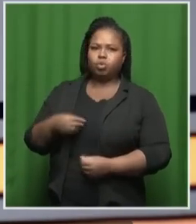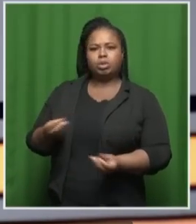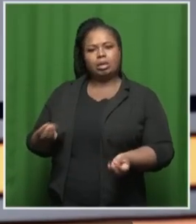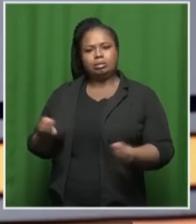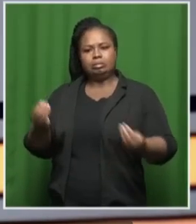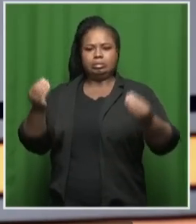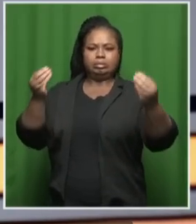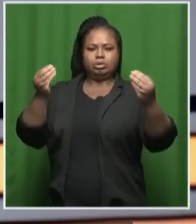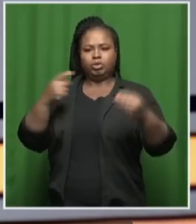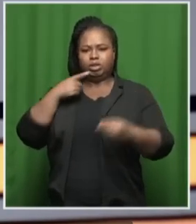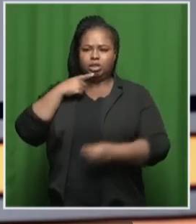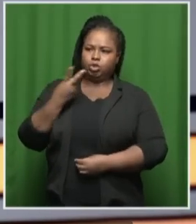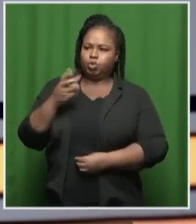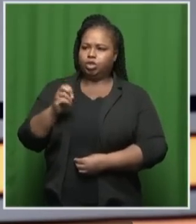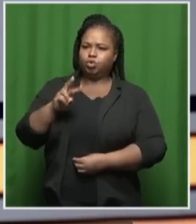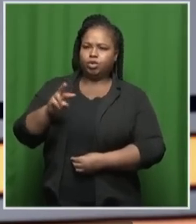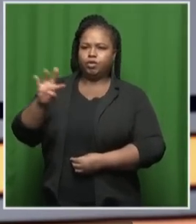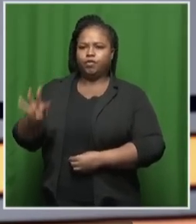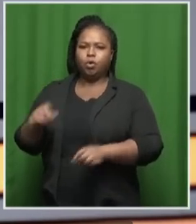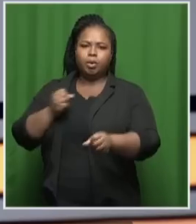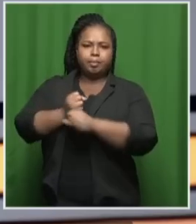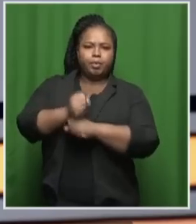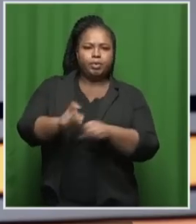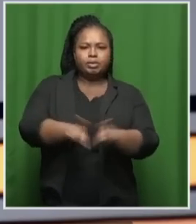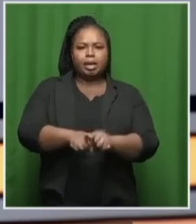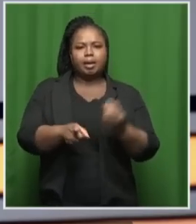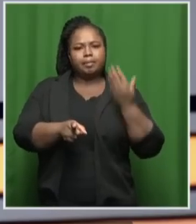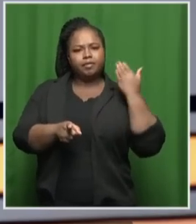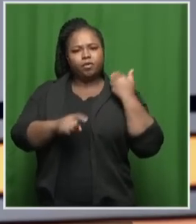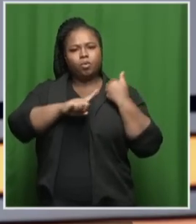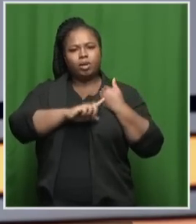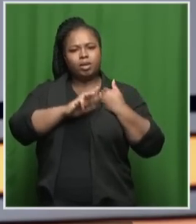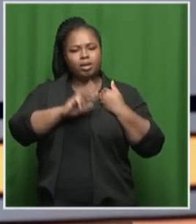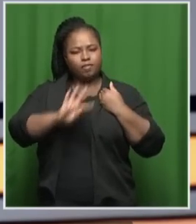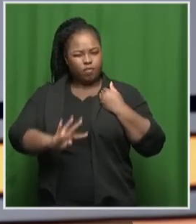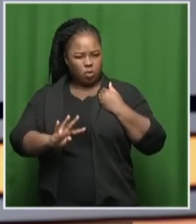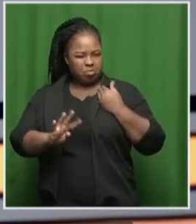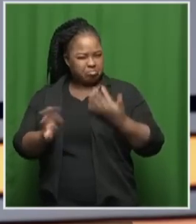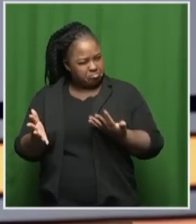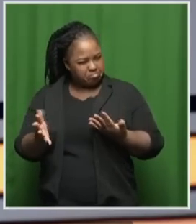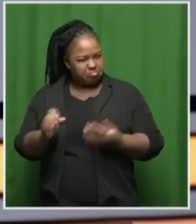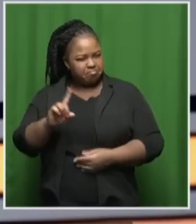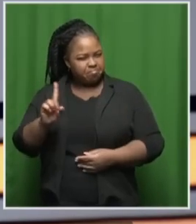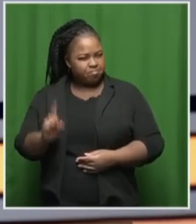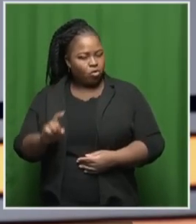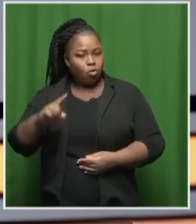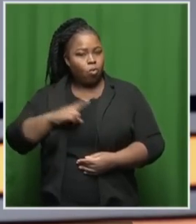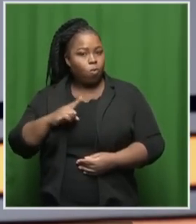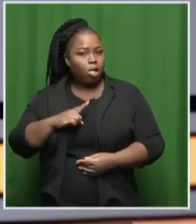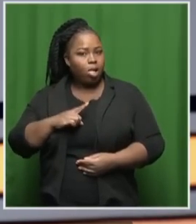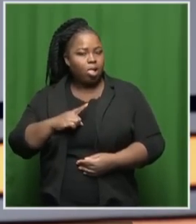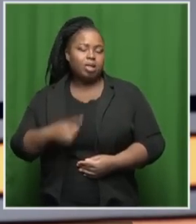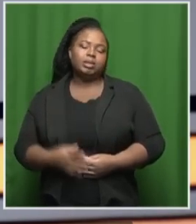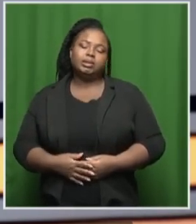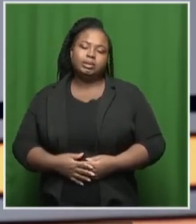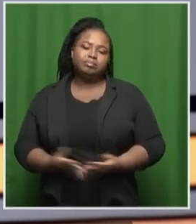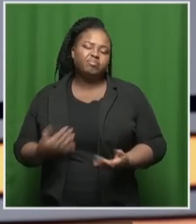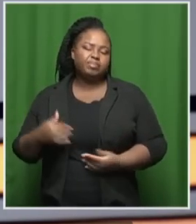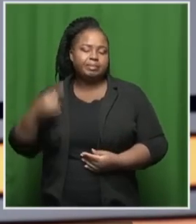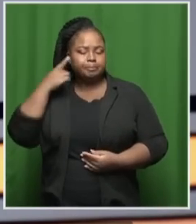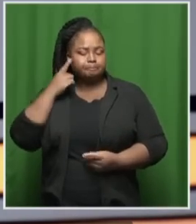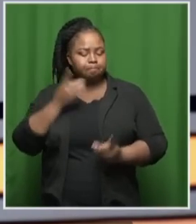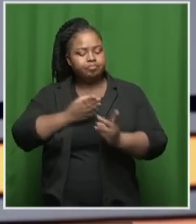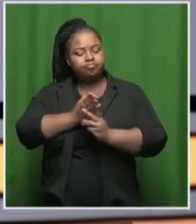that 2024 is 1994? And the question is an important one. Why is there a lot of focus on this? And I think it's multiple